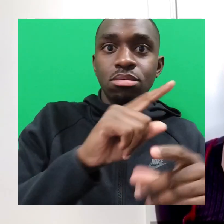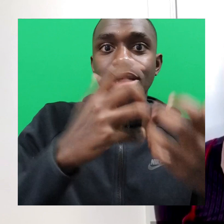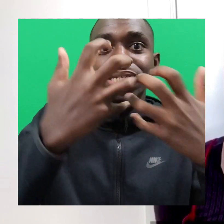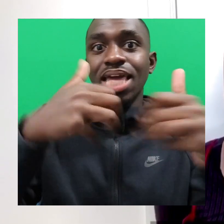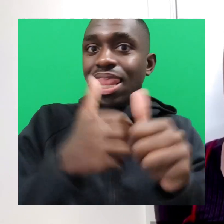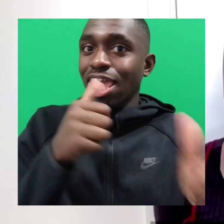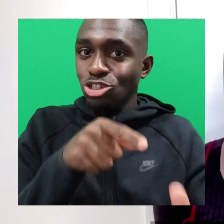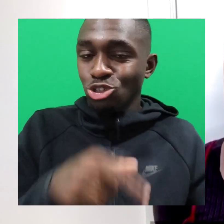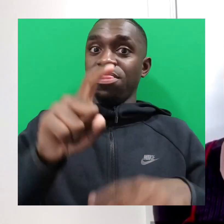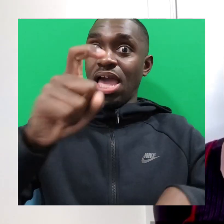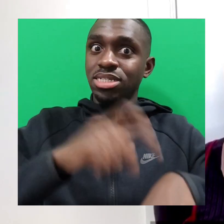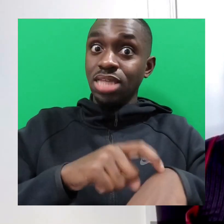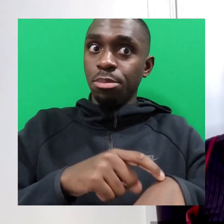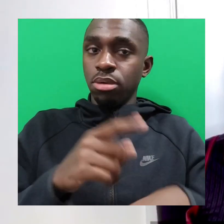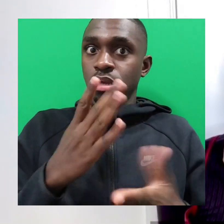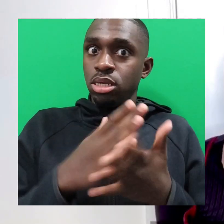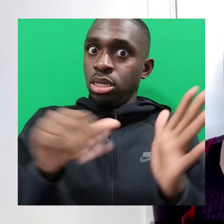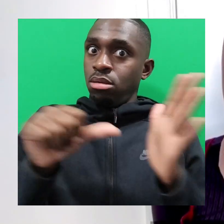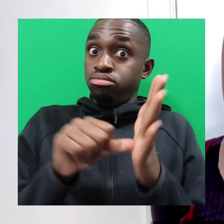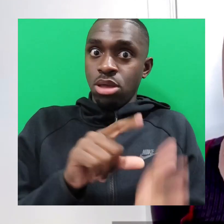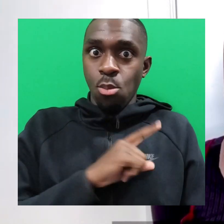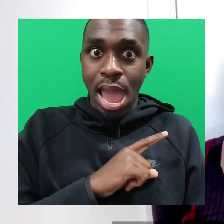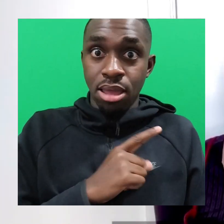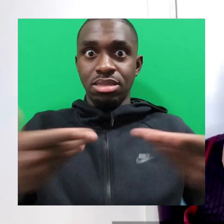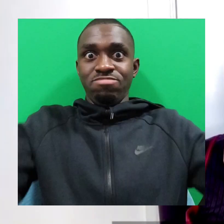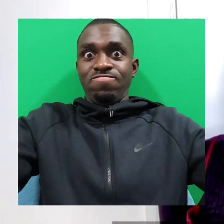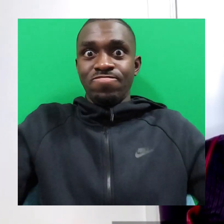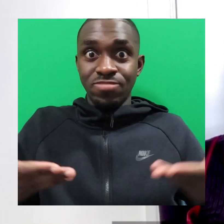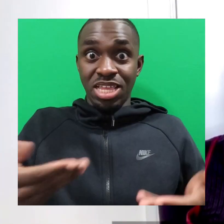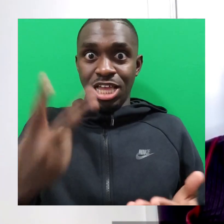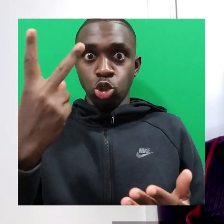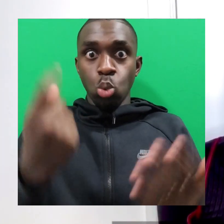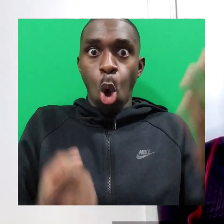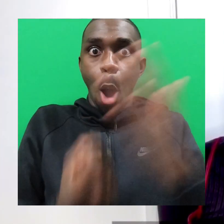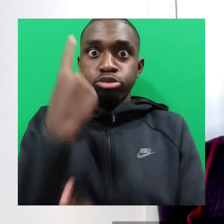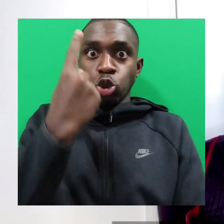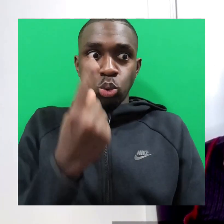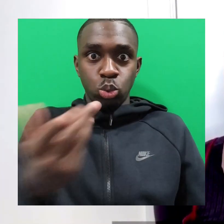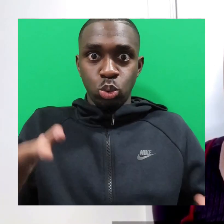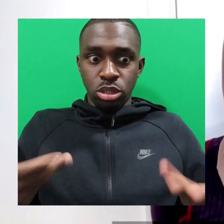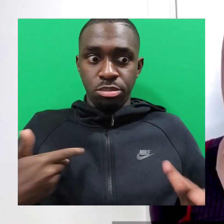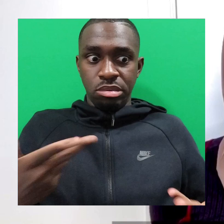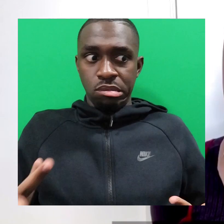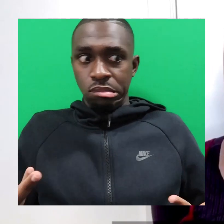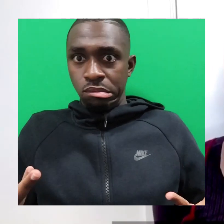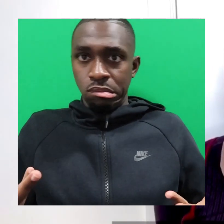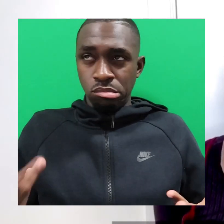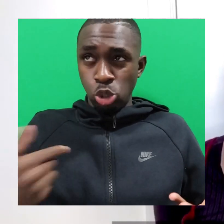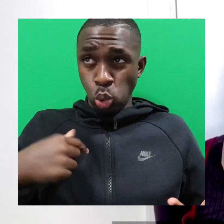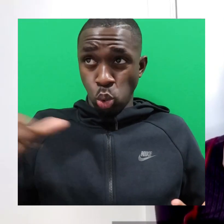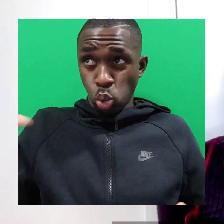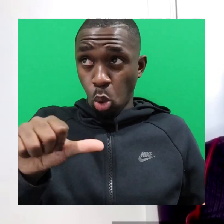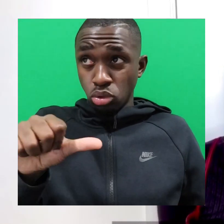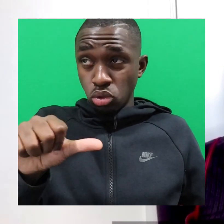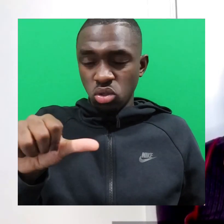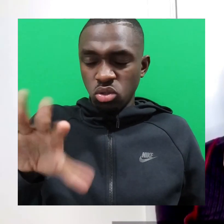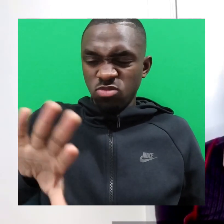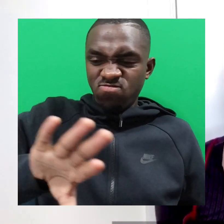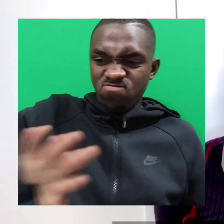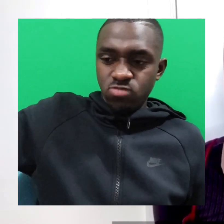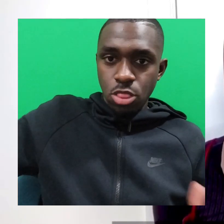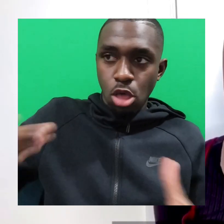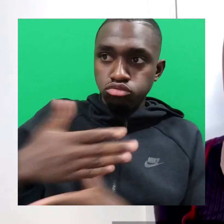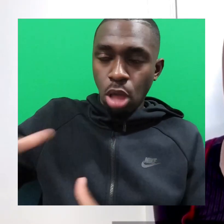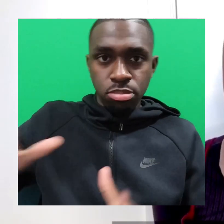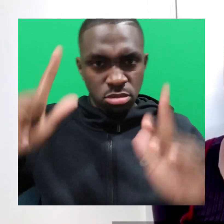just explaining that to them. A few days later, I got a call back, and it was literally like a few days before